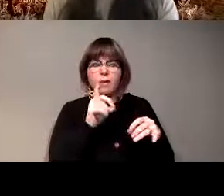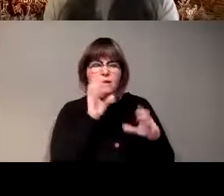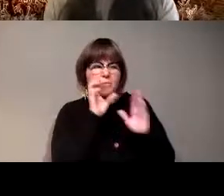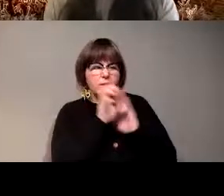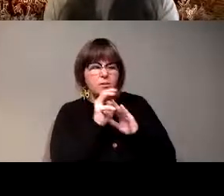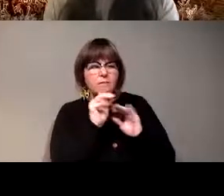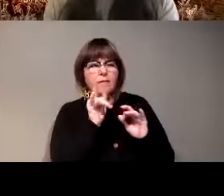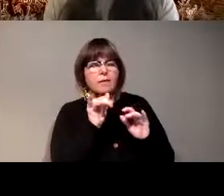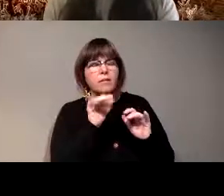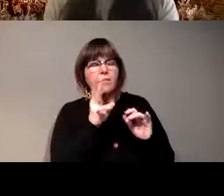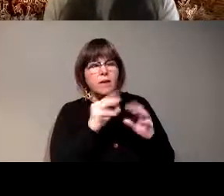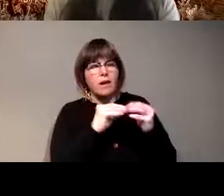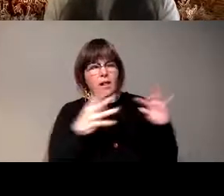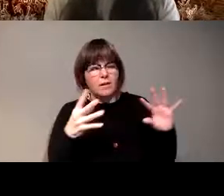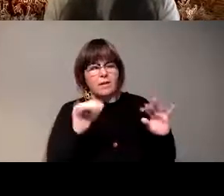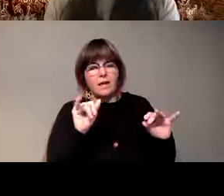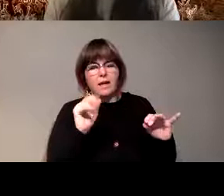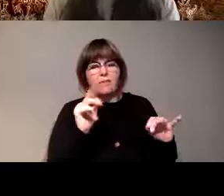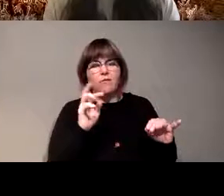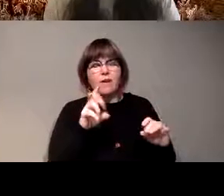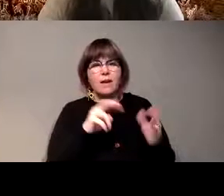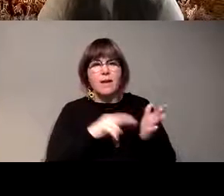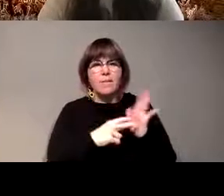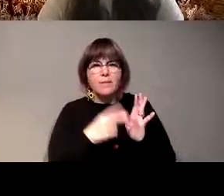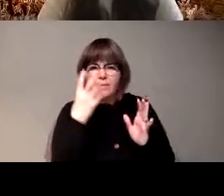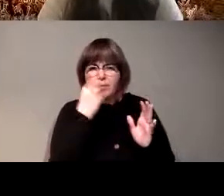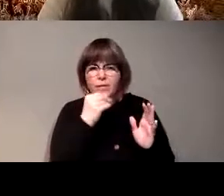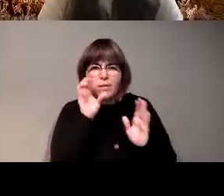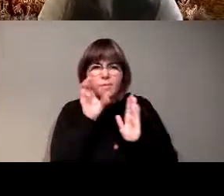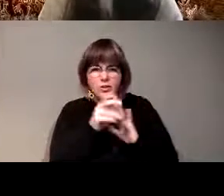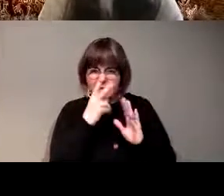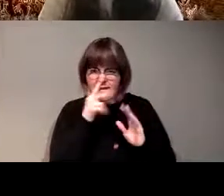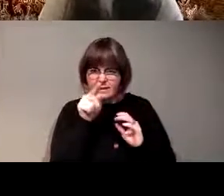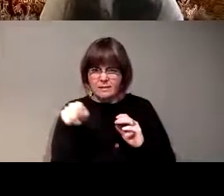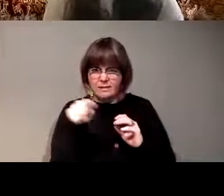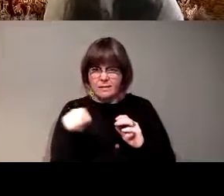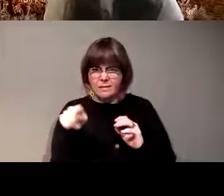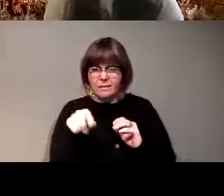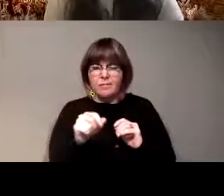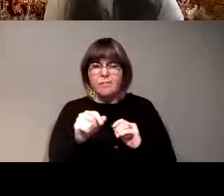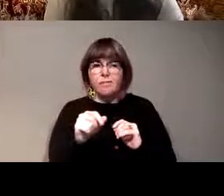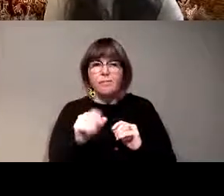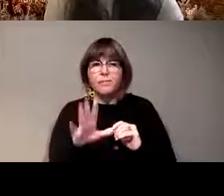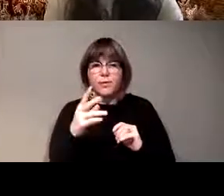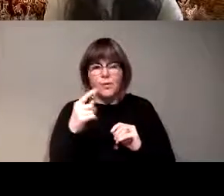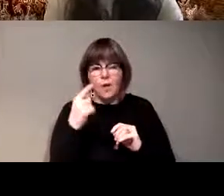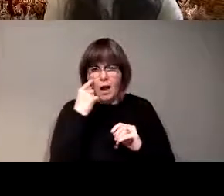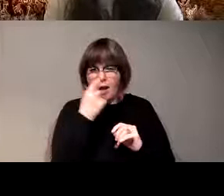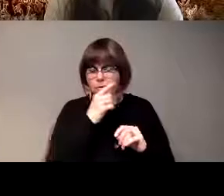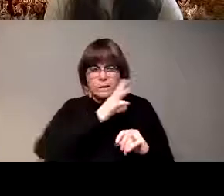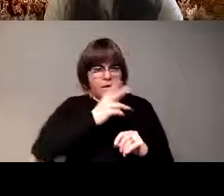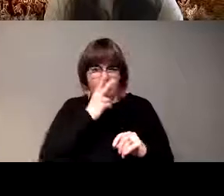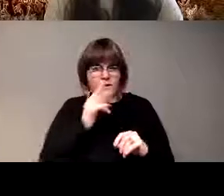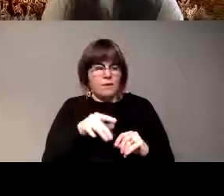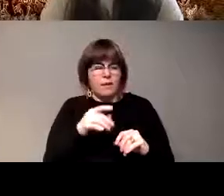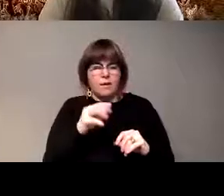Way. By infrared, I mean these beautiful images that you see down here. Your eyes would never see that in